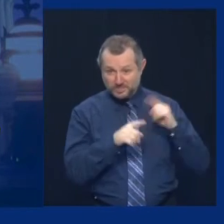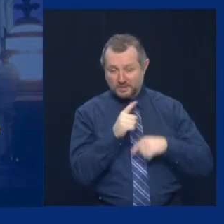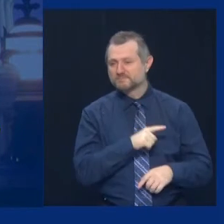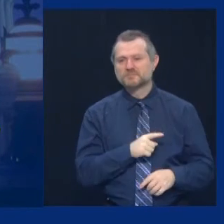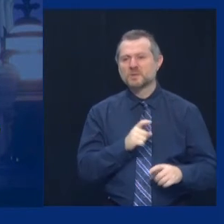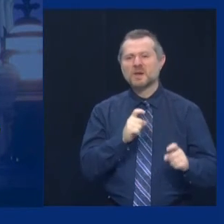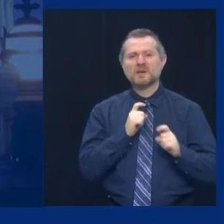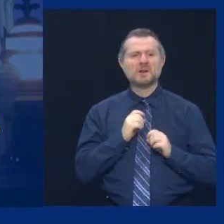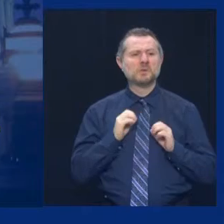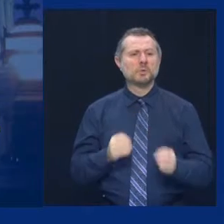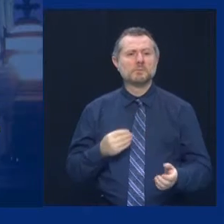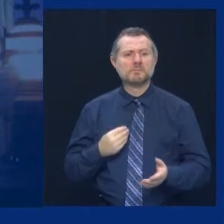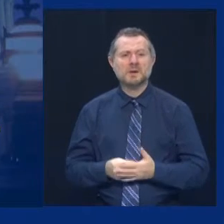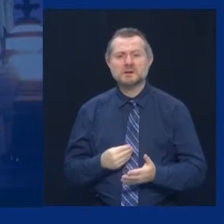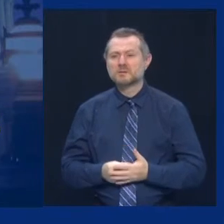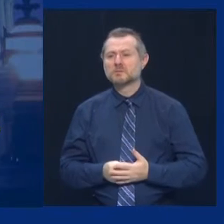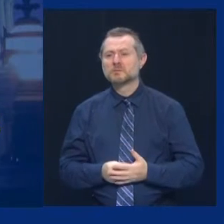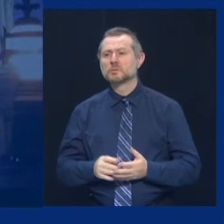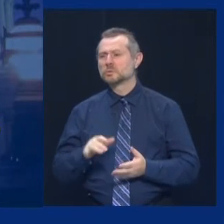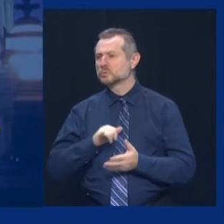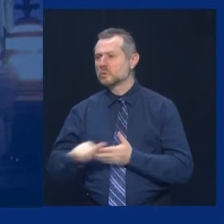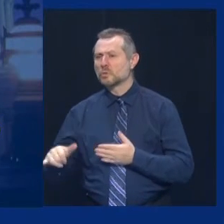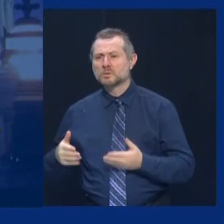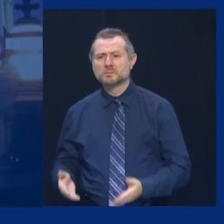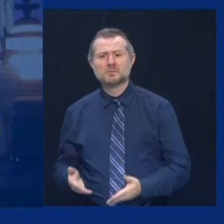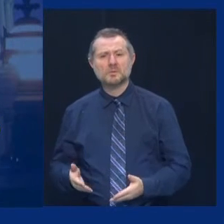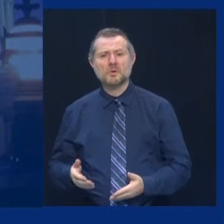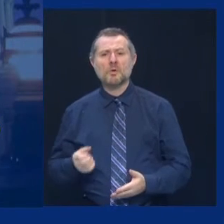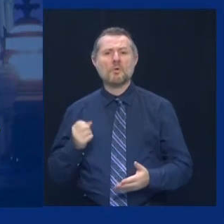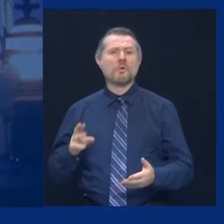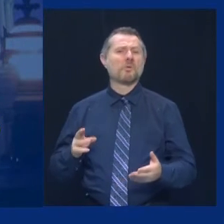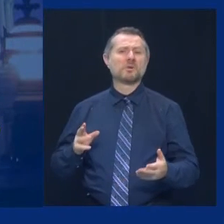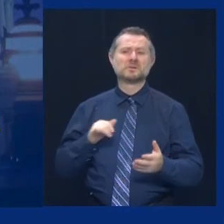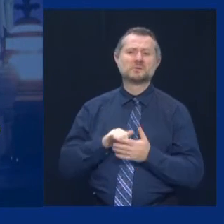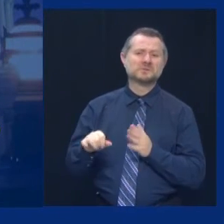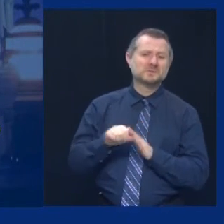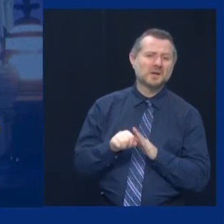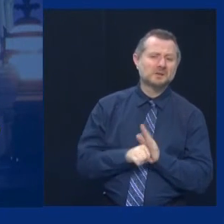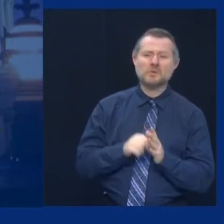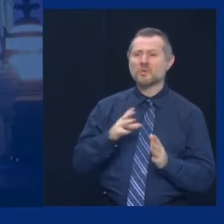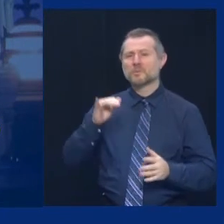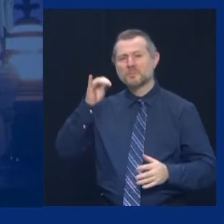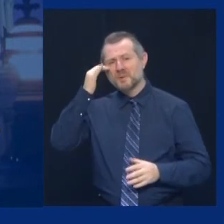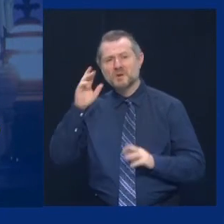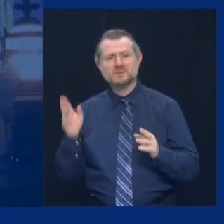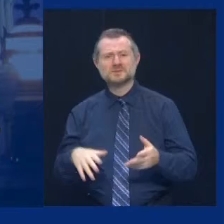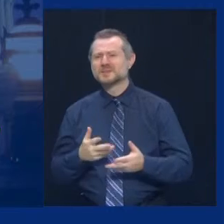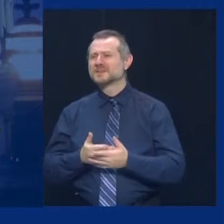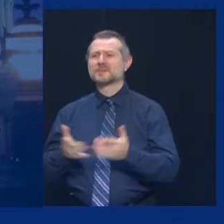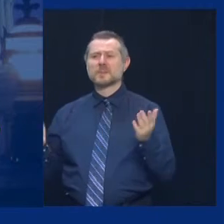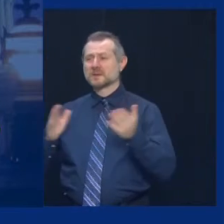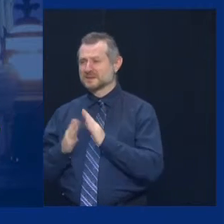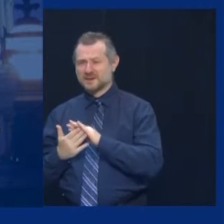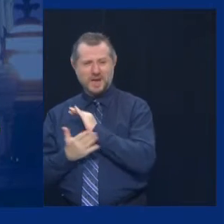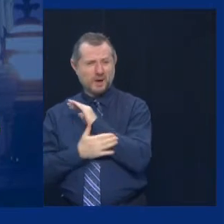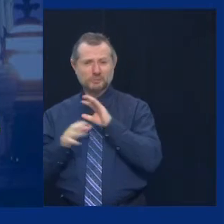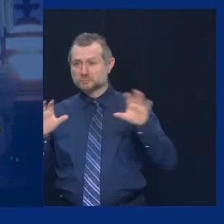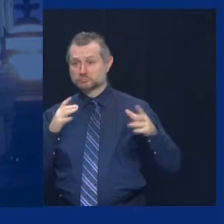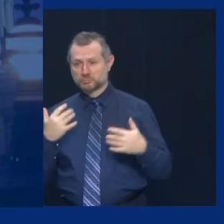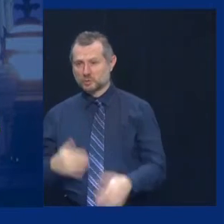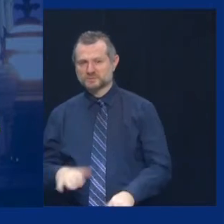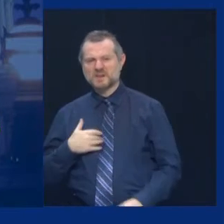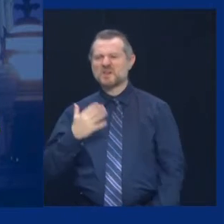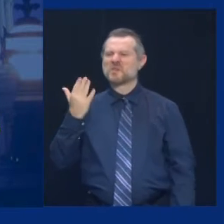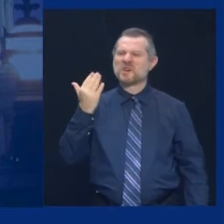New York City, Buffalo, Rochester, the counties. We have a $15 billion